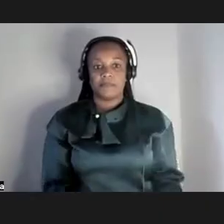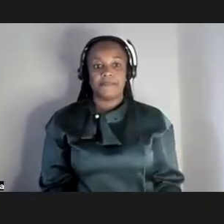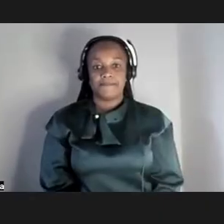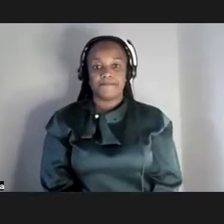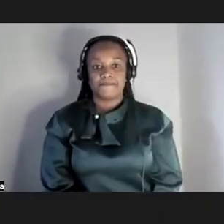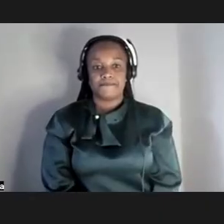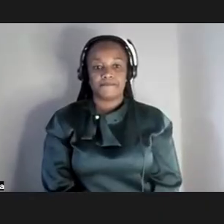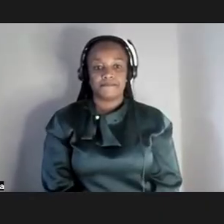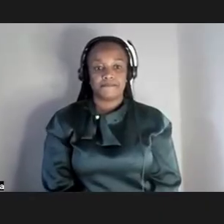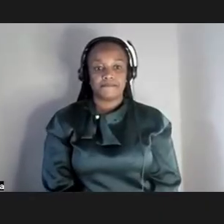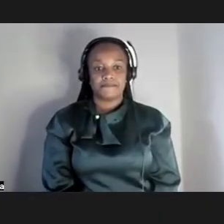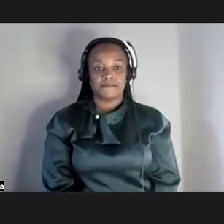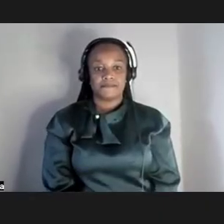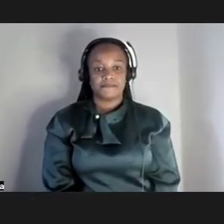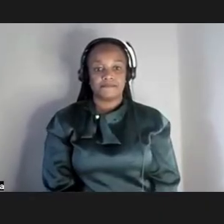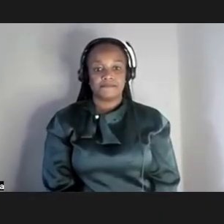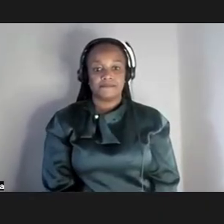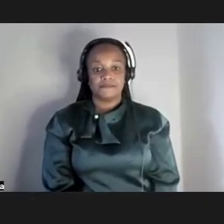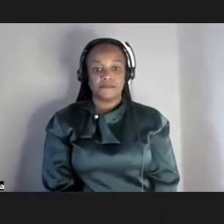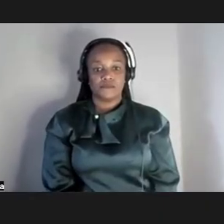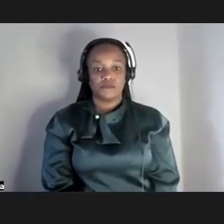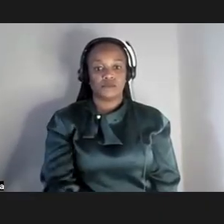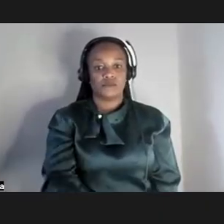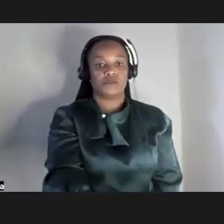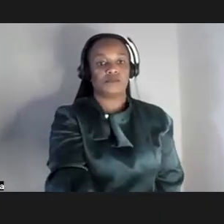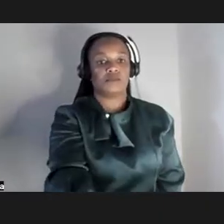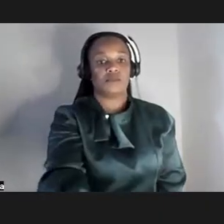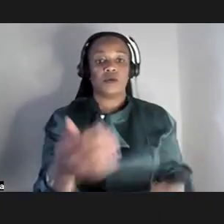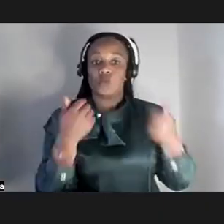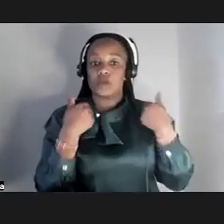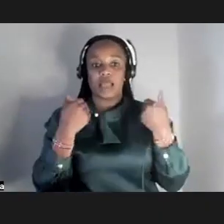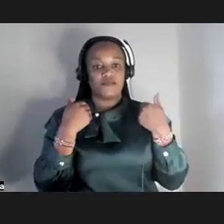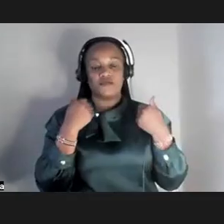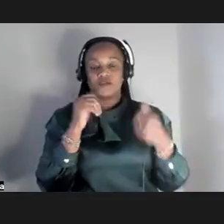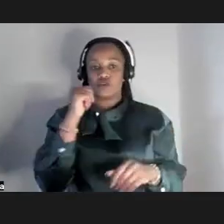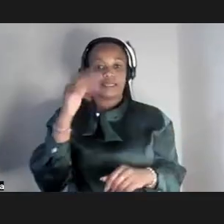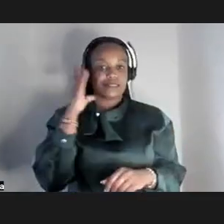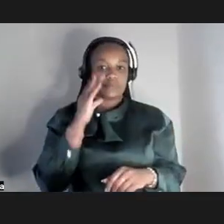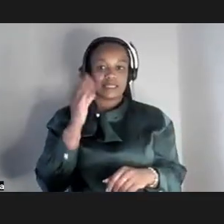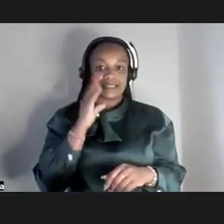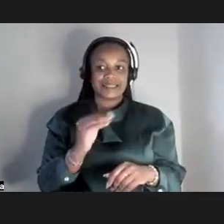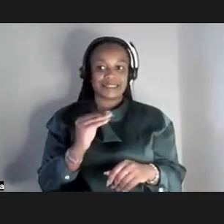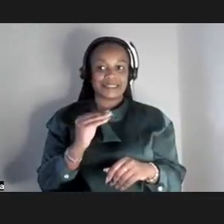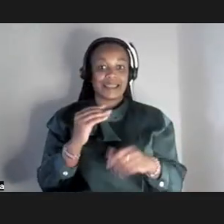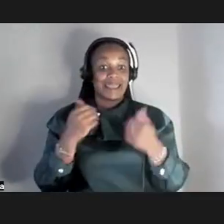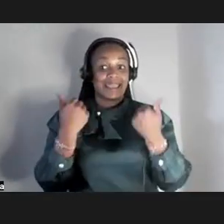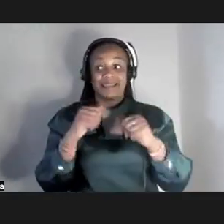Okay, thank you. We haven't experienced any pushback because our approach was very